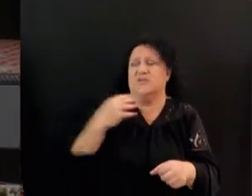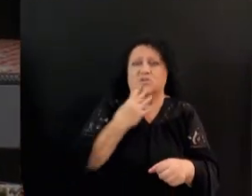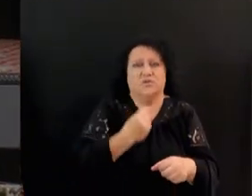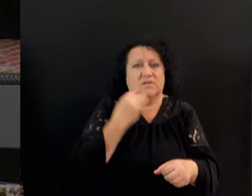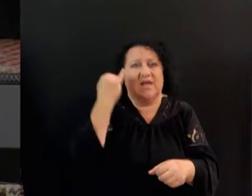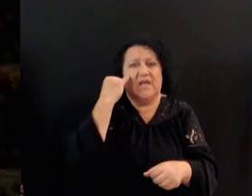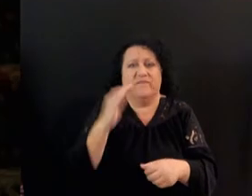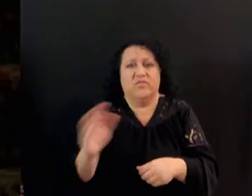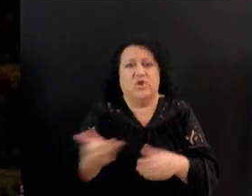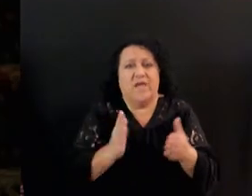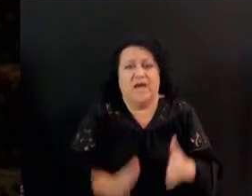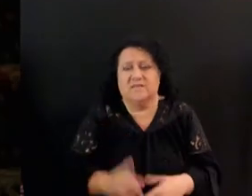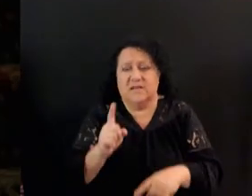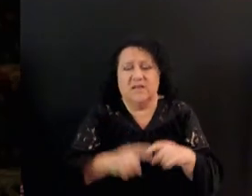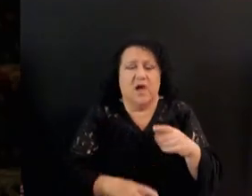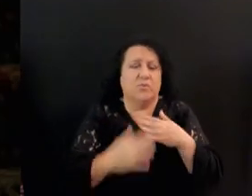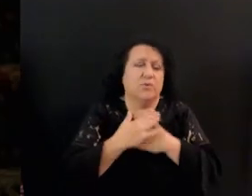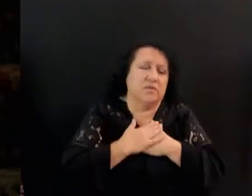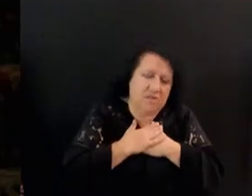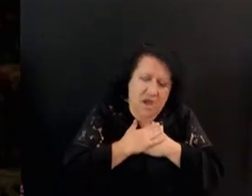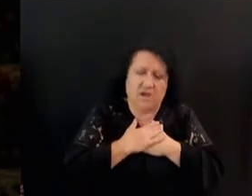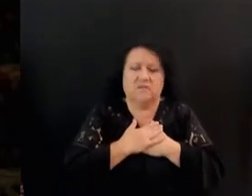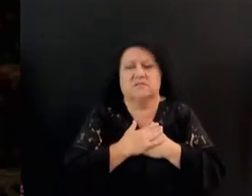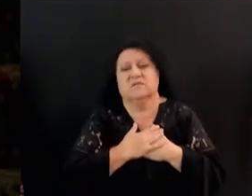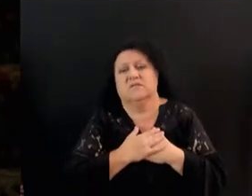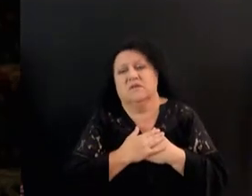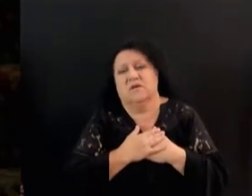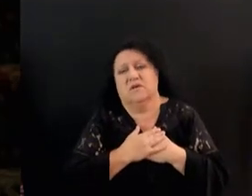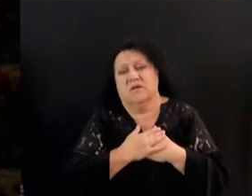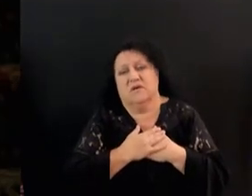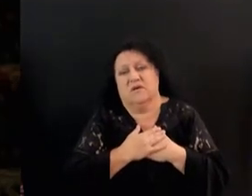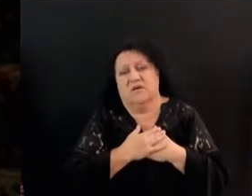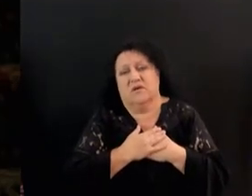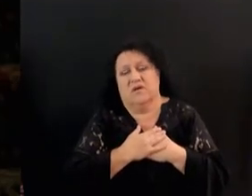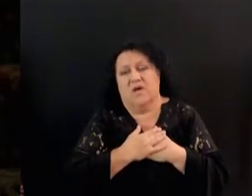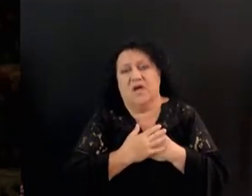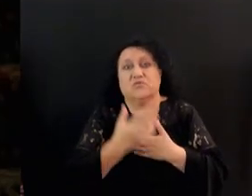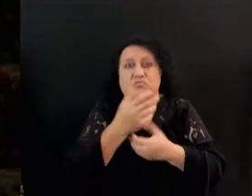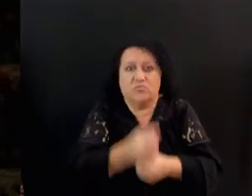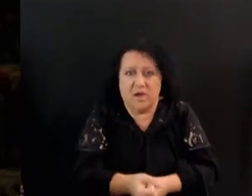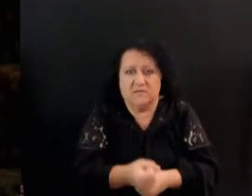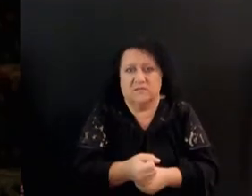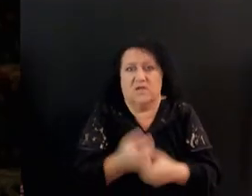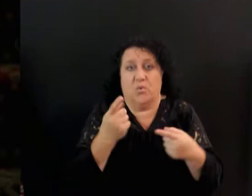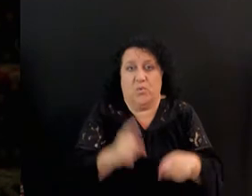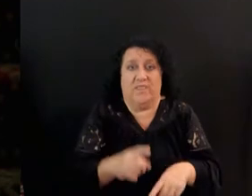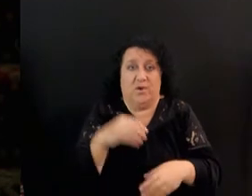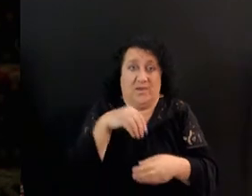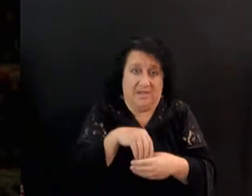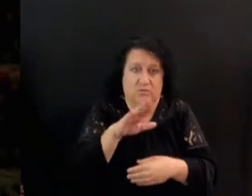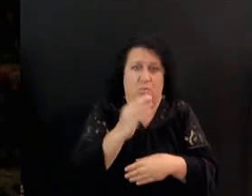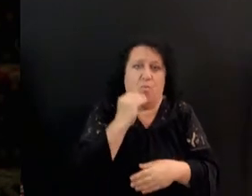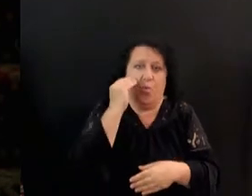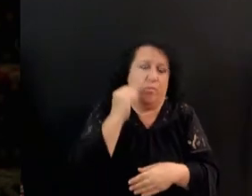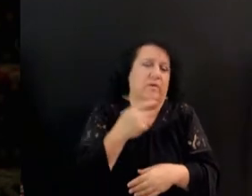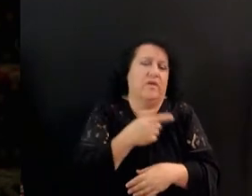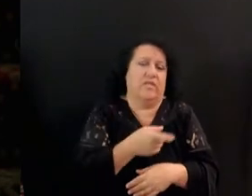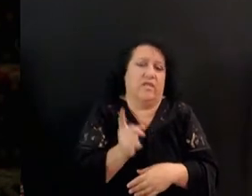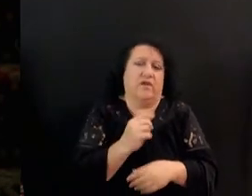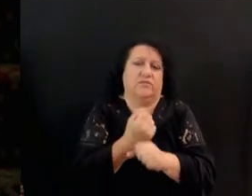could not trust that they were safe in your home or while they were dining at your table.